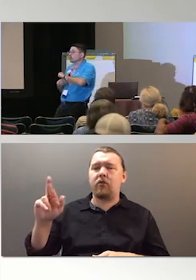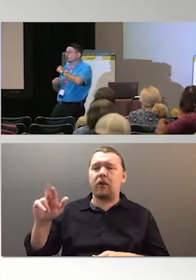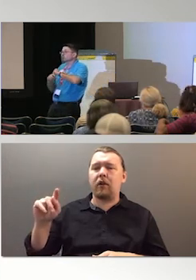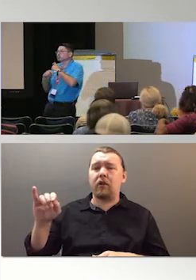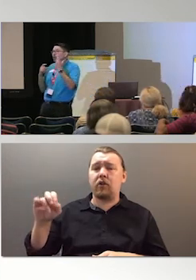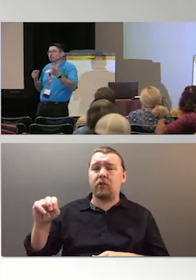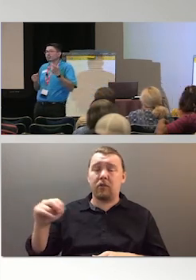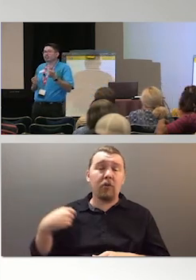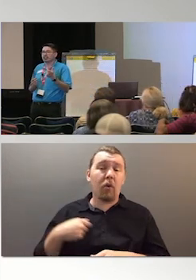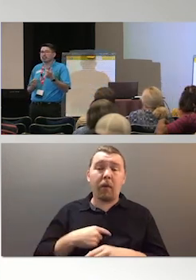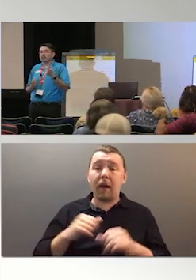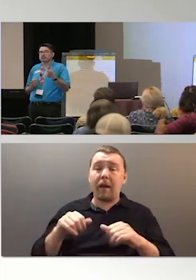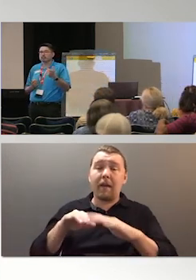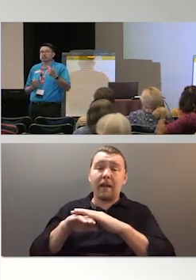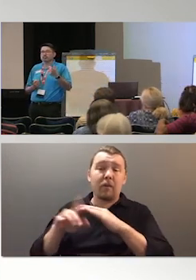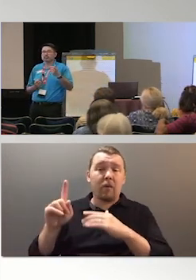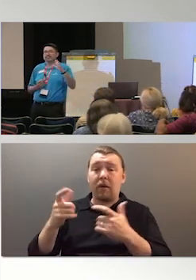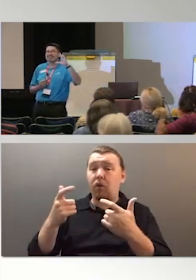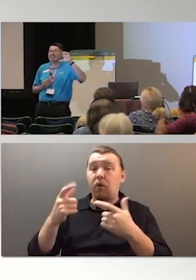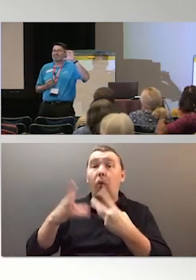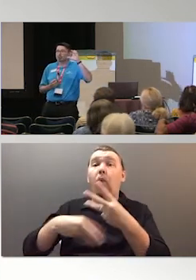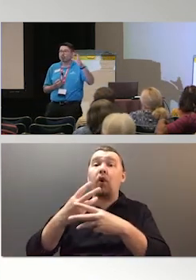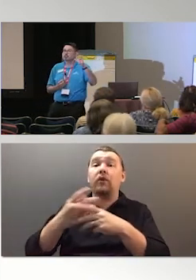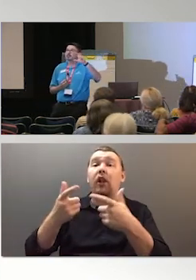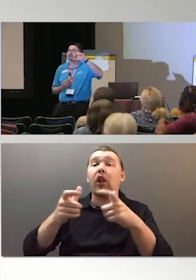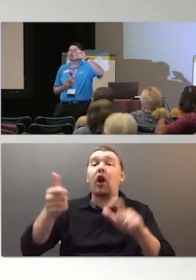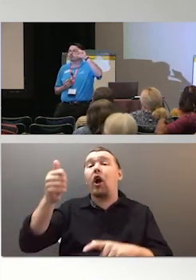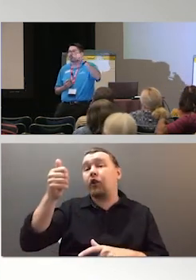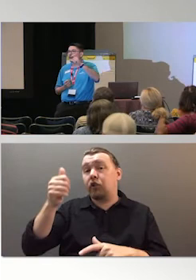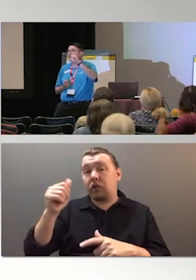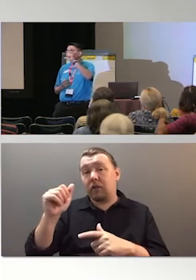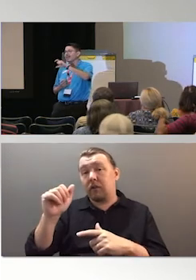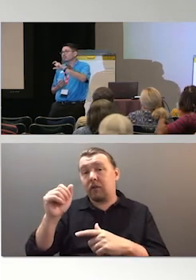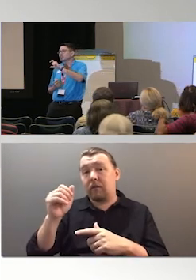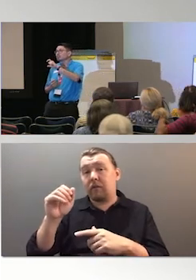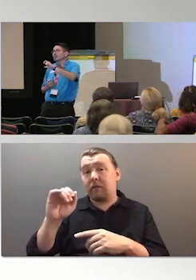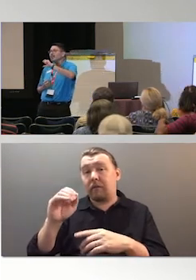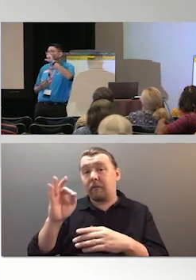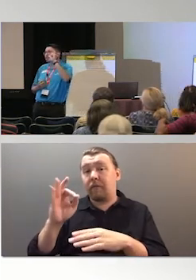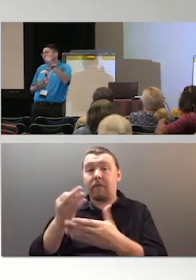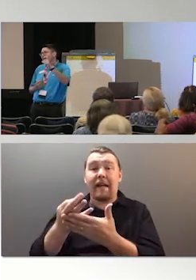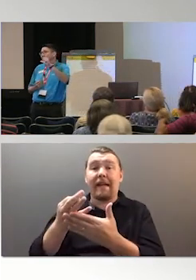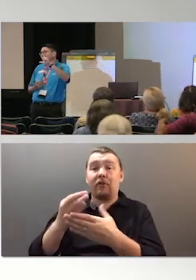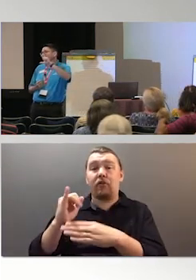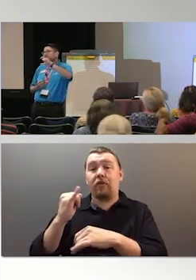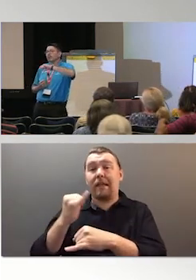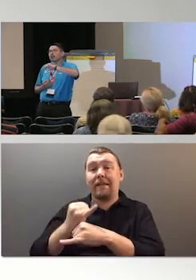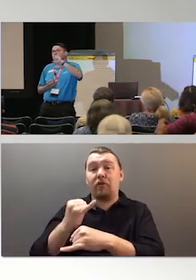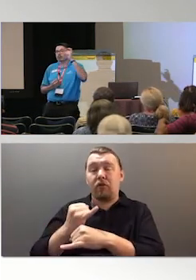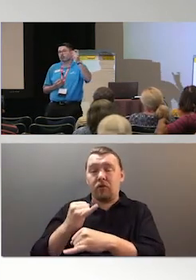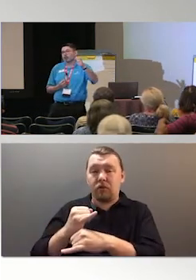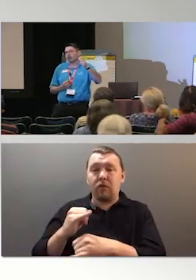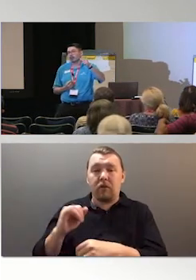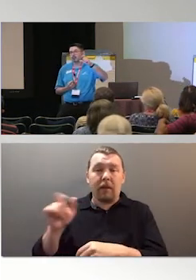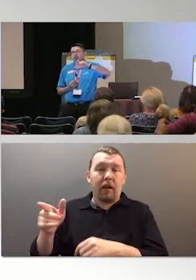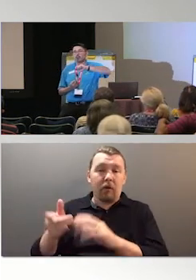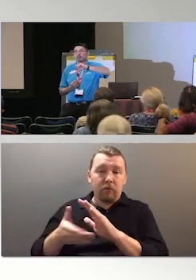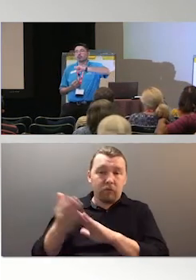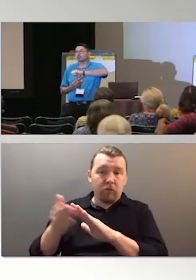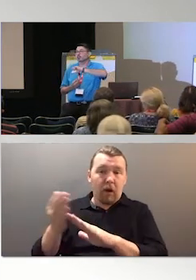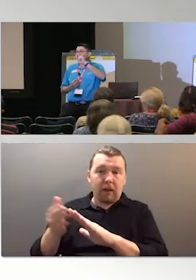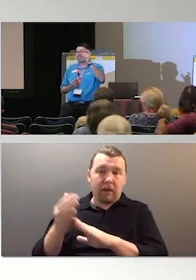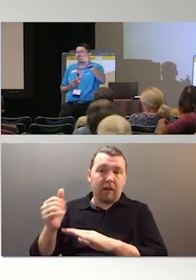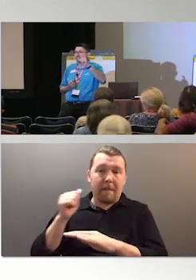one of the world's largest financial institutions is ultimately the ones managing the back end of our program.